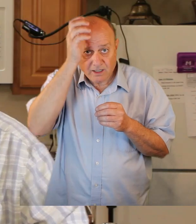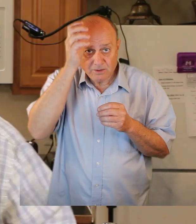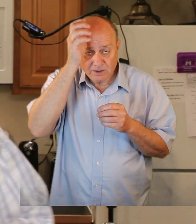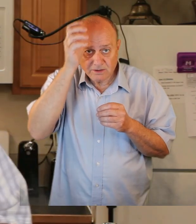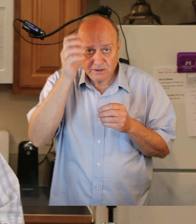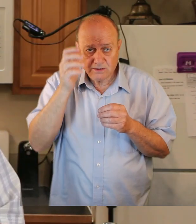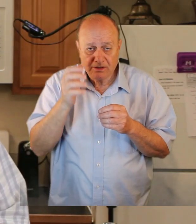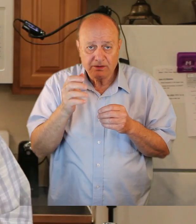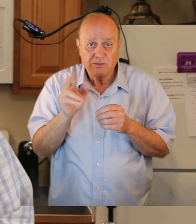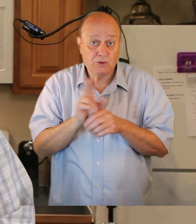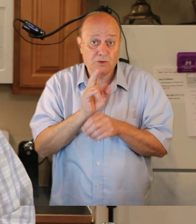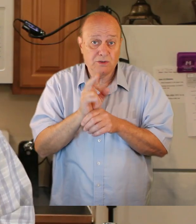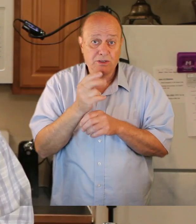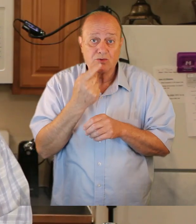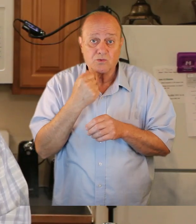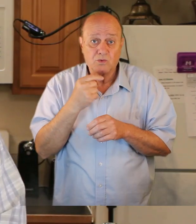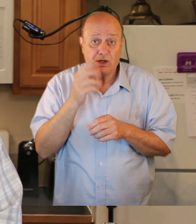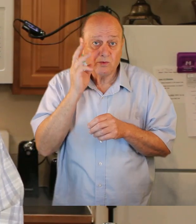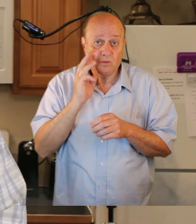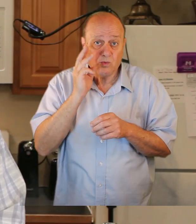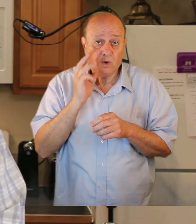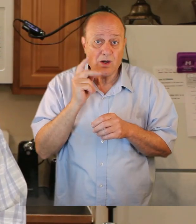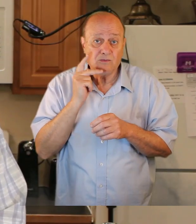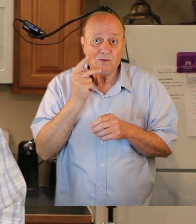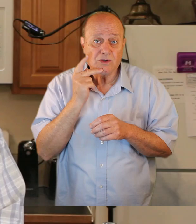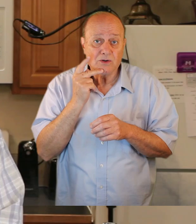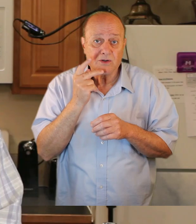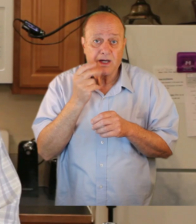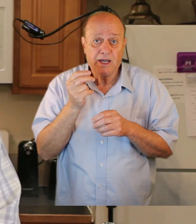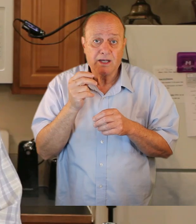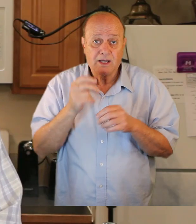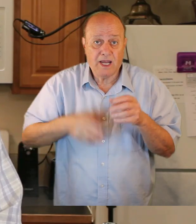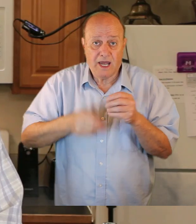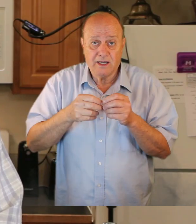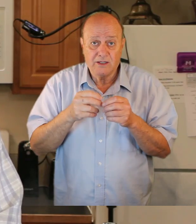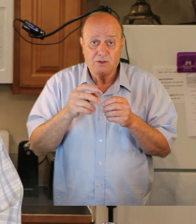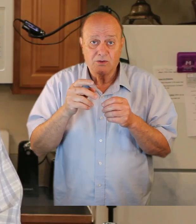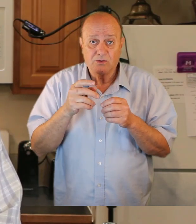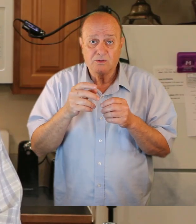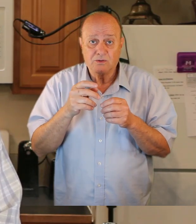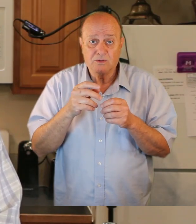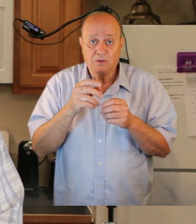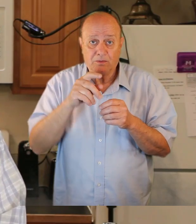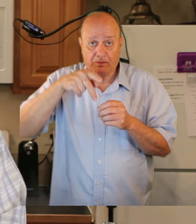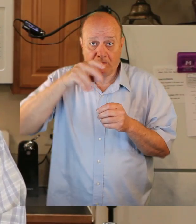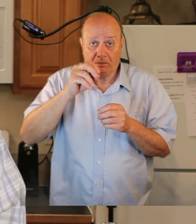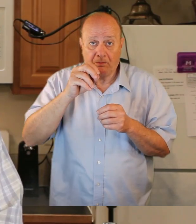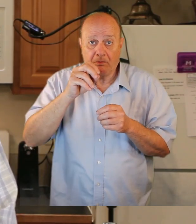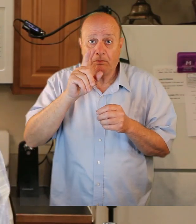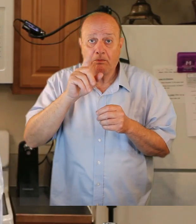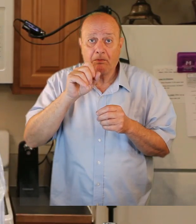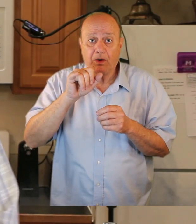sour. I'm using red wine, as I said, red wine vinegar, and I'm going to be adding the Tropics of Polynesia,